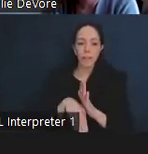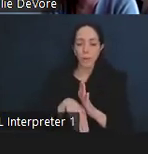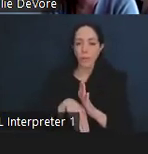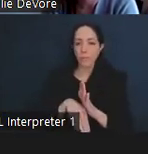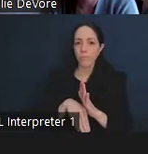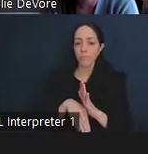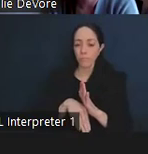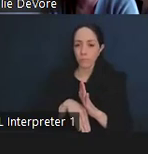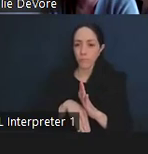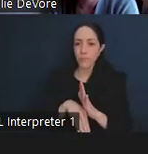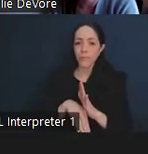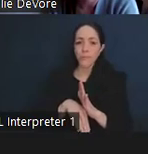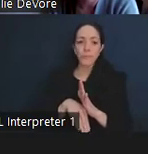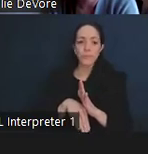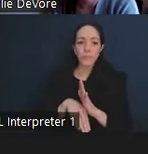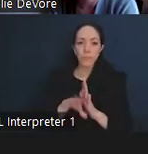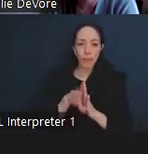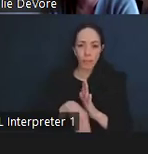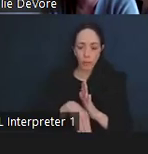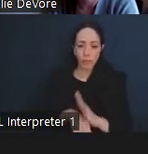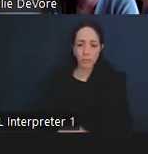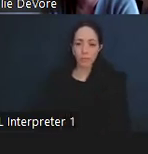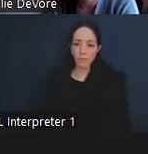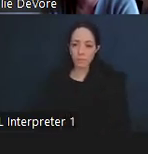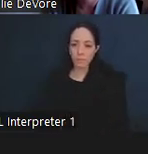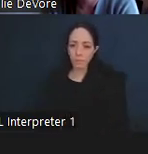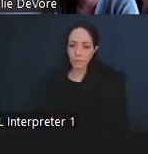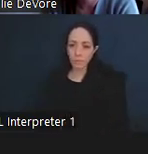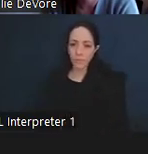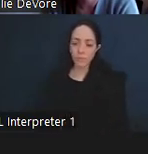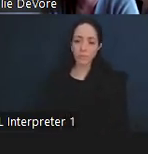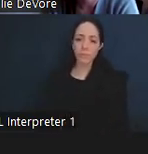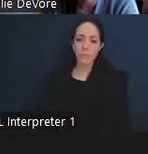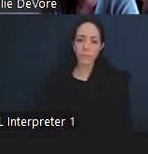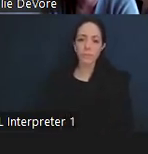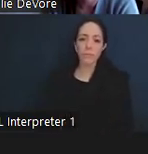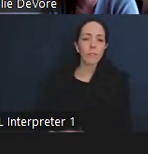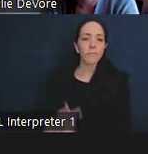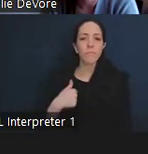hour devoted, right? I don't think I've ever actually claimed for anything that short, but